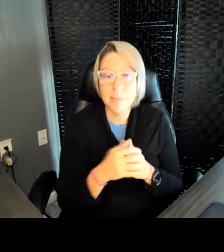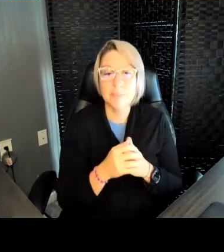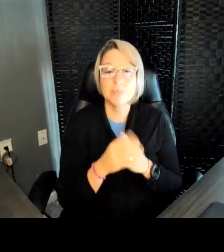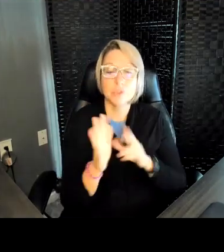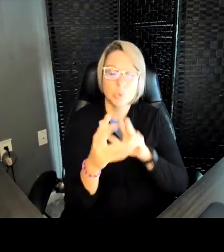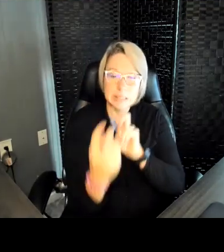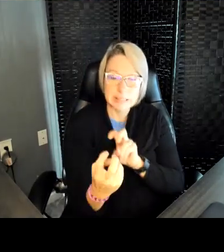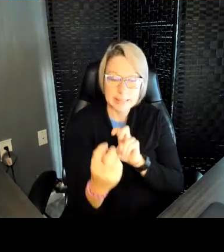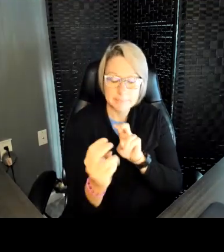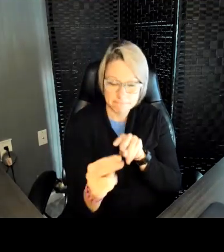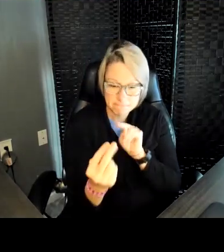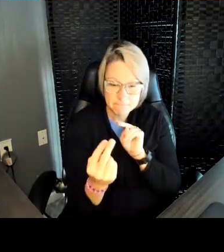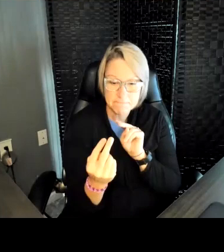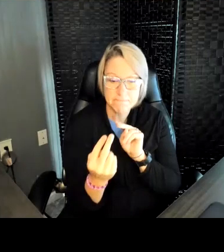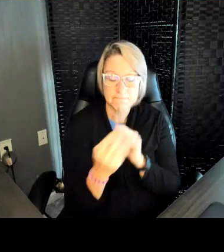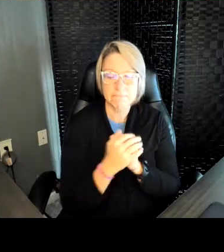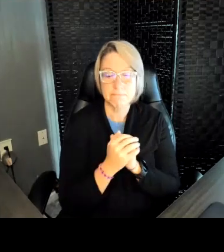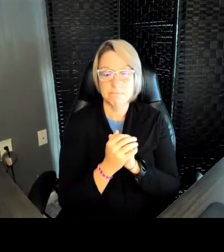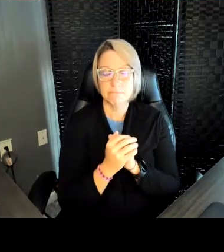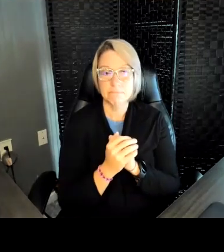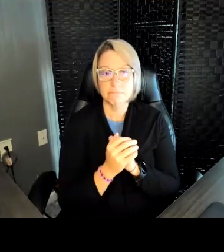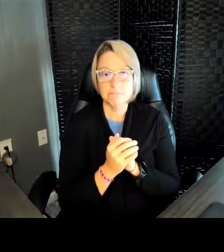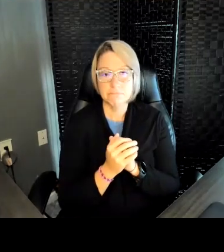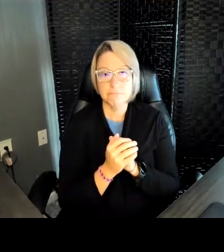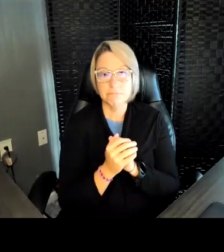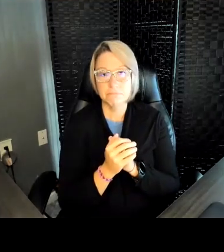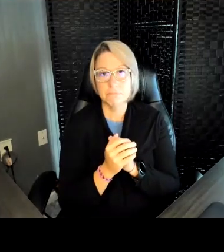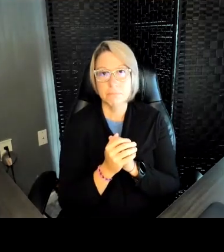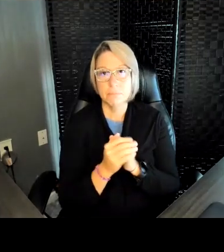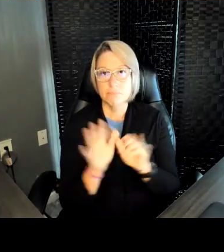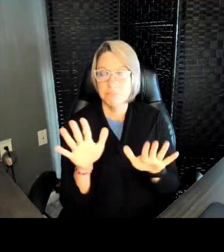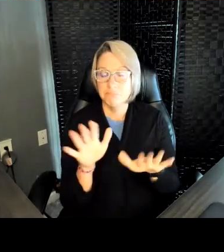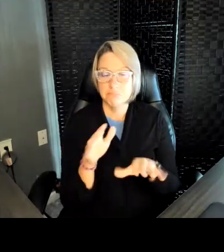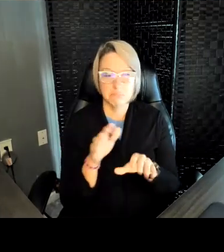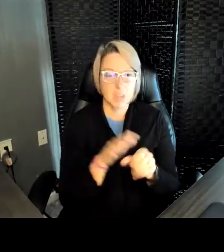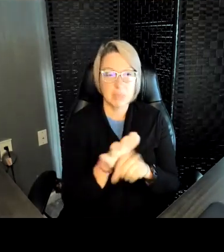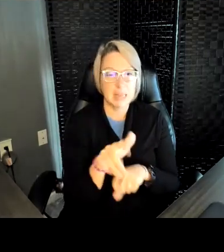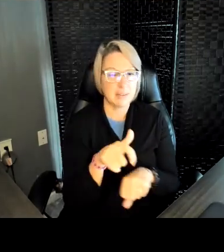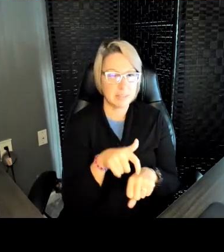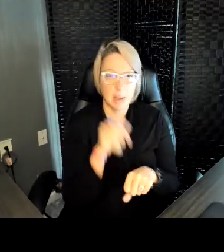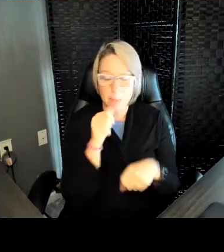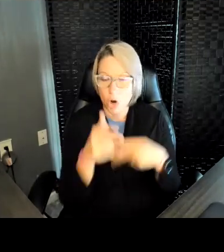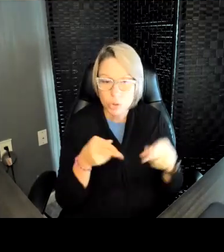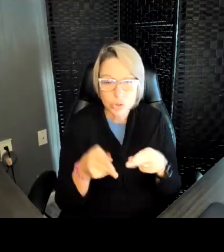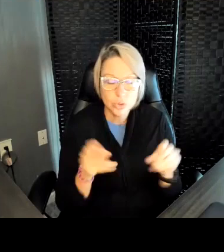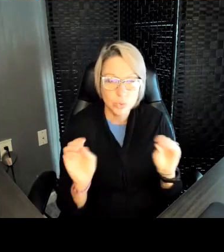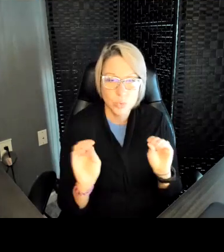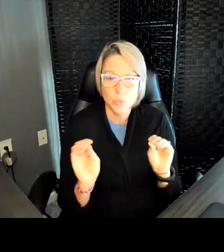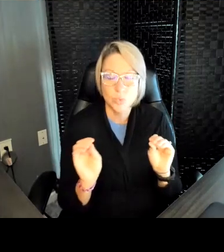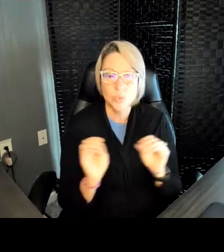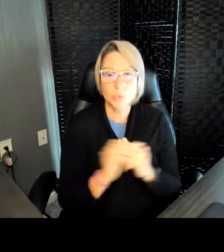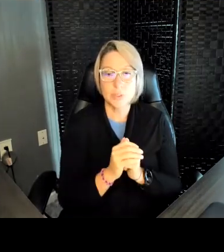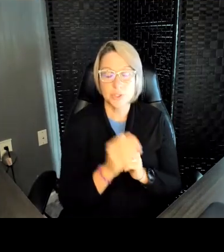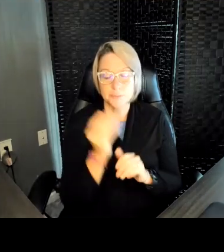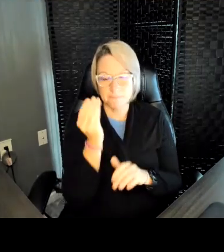eye, you have all the time in the world, and you tell them, and